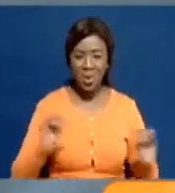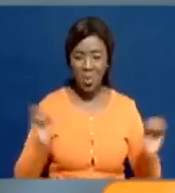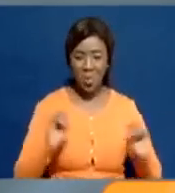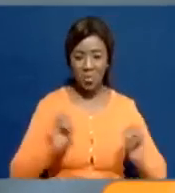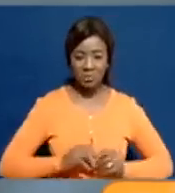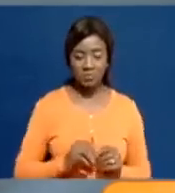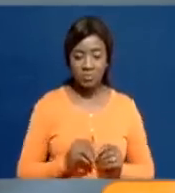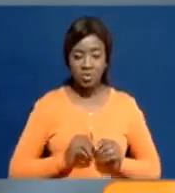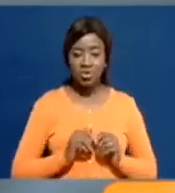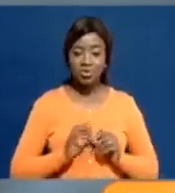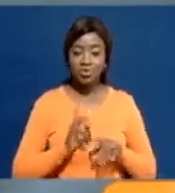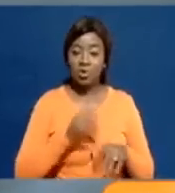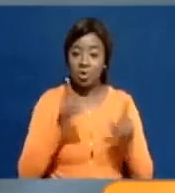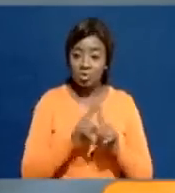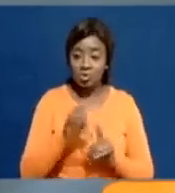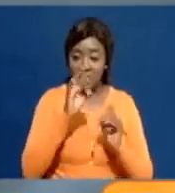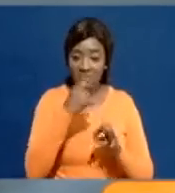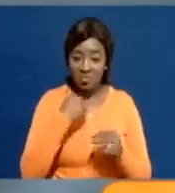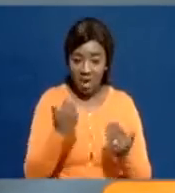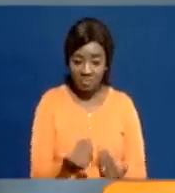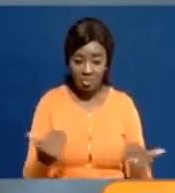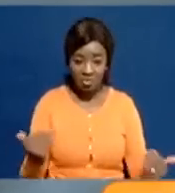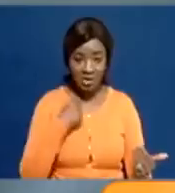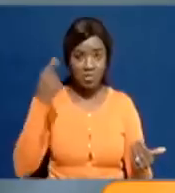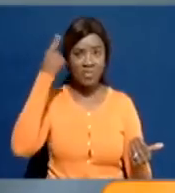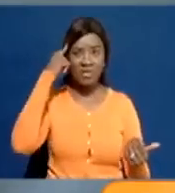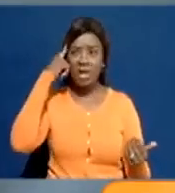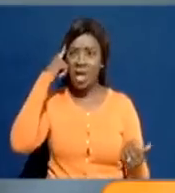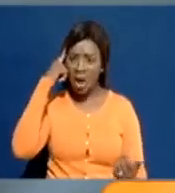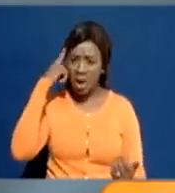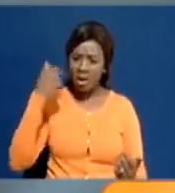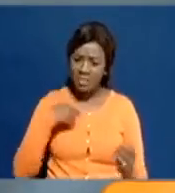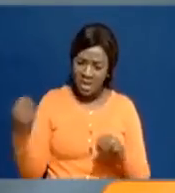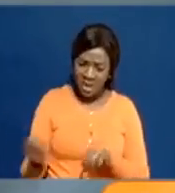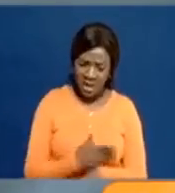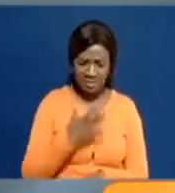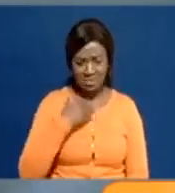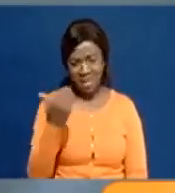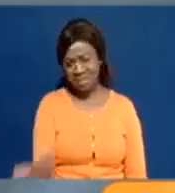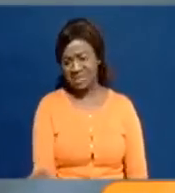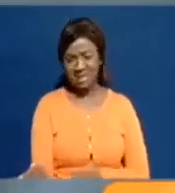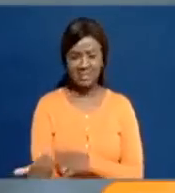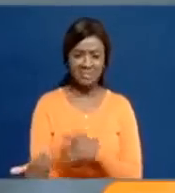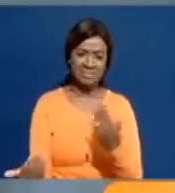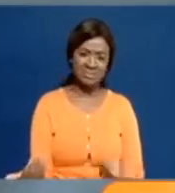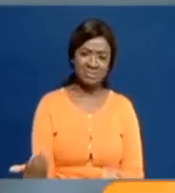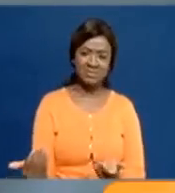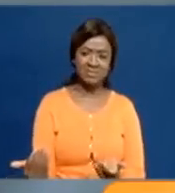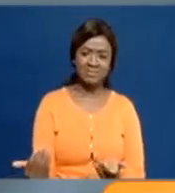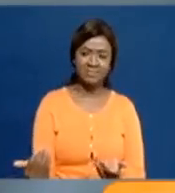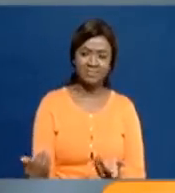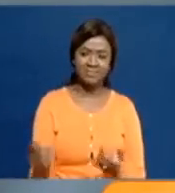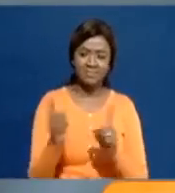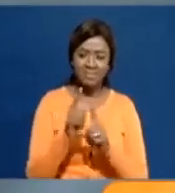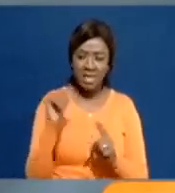instinct is fear. When you're a parent with children, your first thought is your children. Exactly. You say, oh, what diagnosis is that? I have children. And you know, so